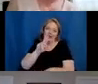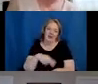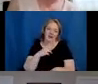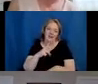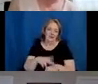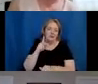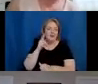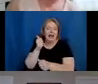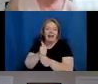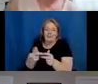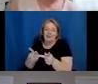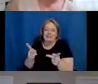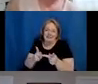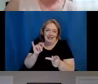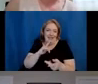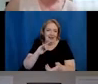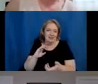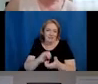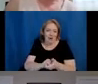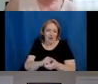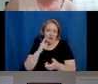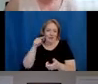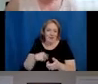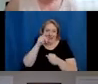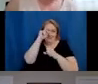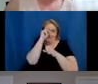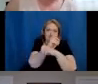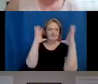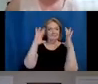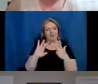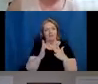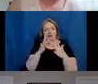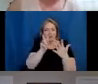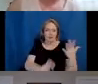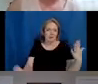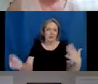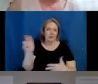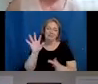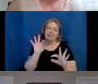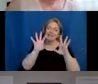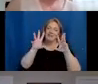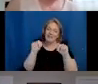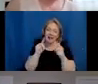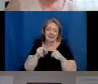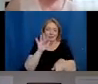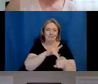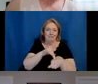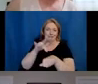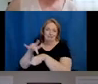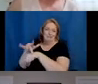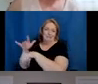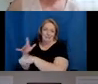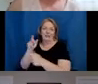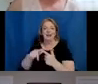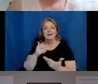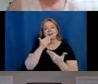that is a partner to us on the virtual road trip, it's so fun to travel to all these spaces. I also want to thank Lavona